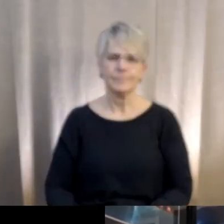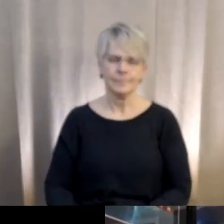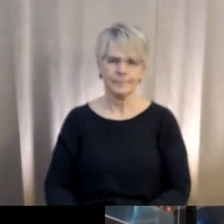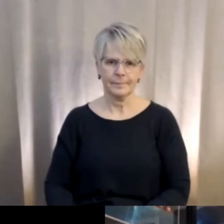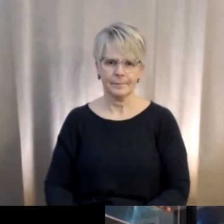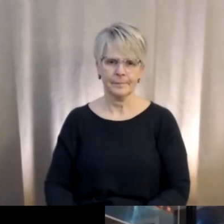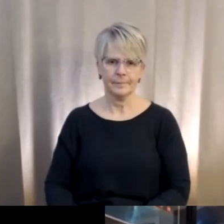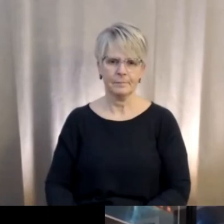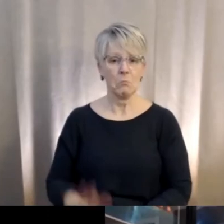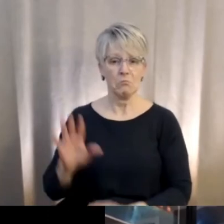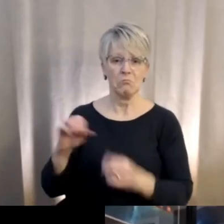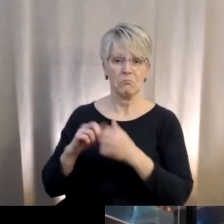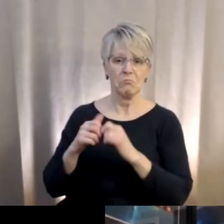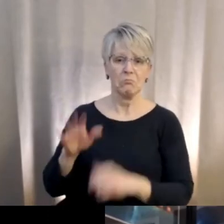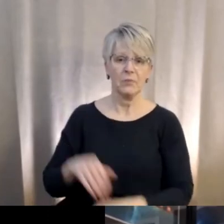No problem.